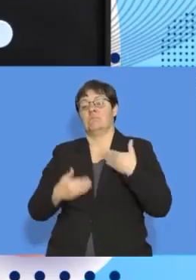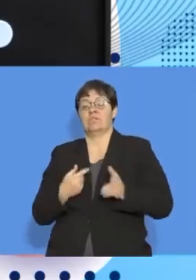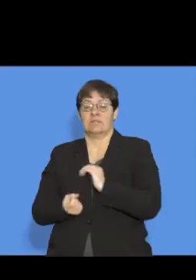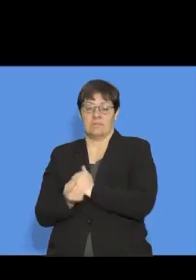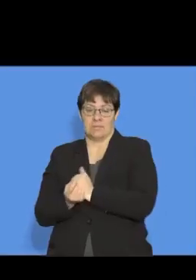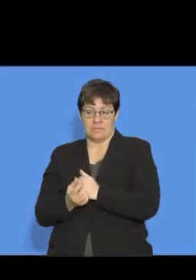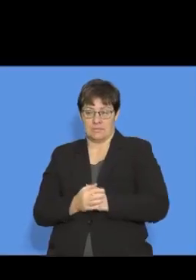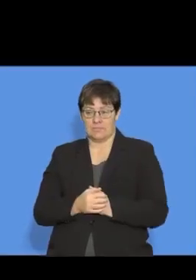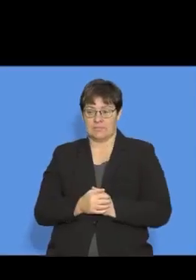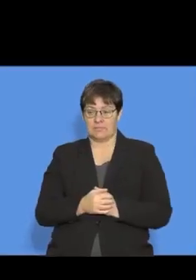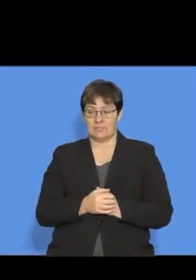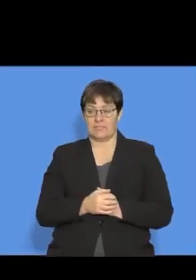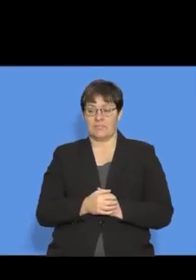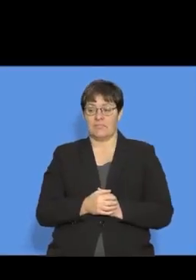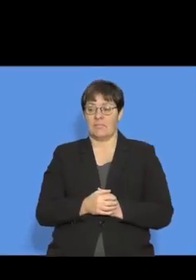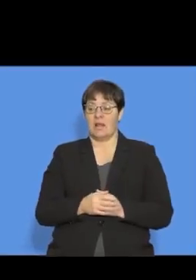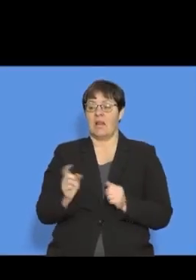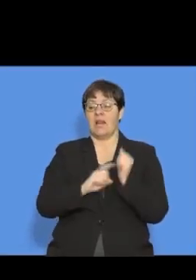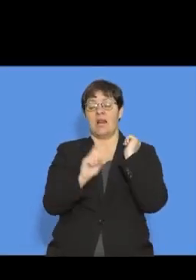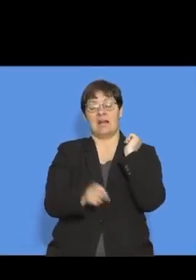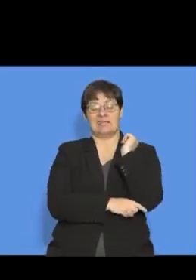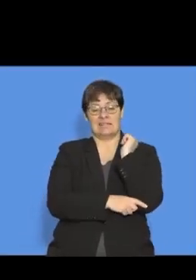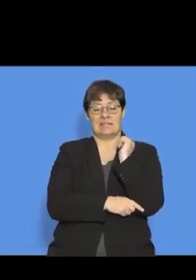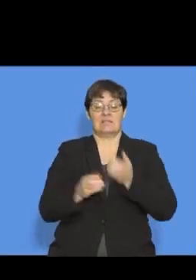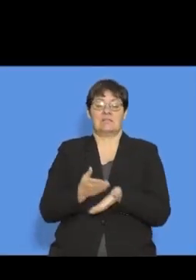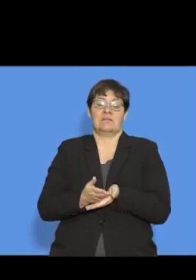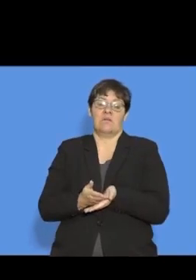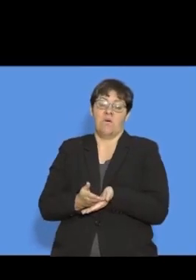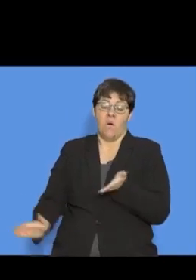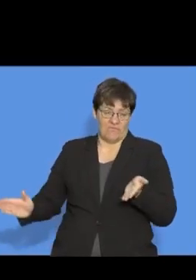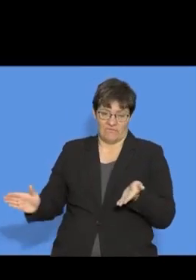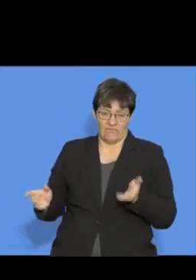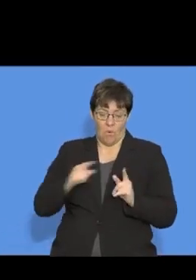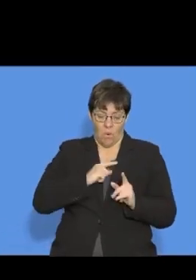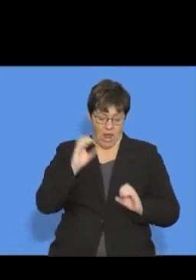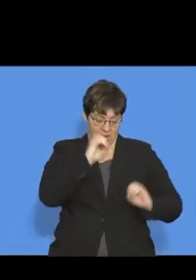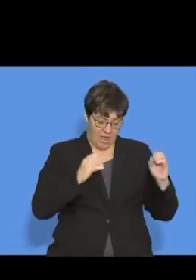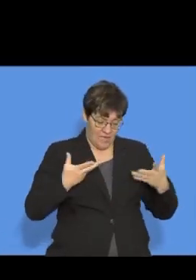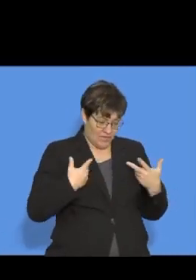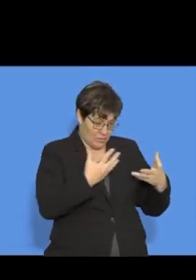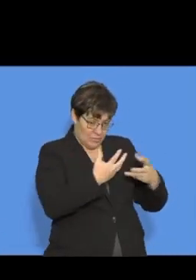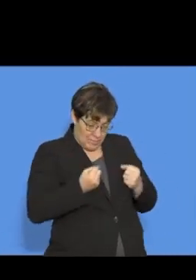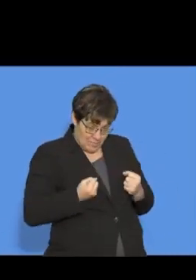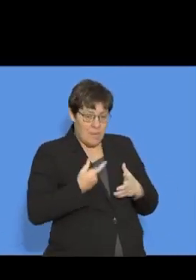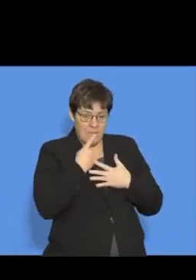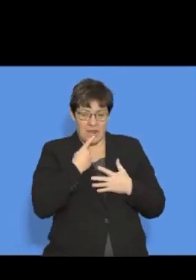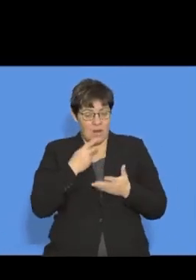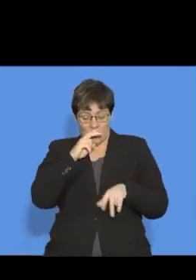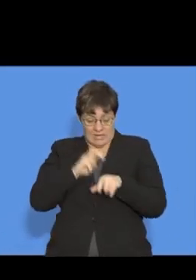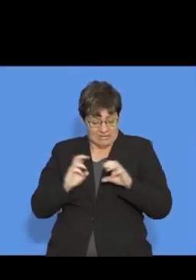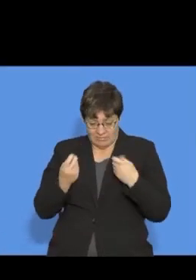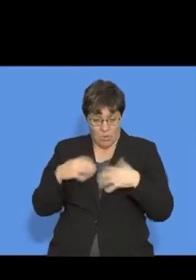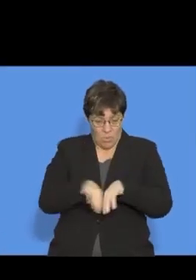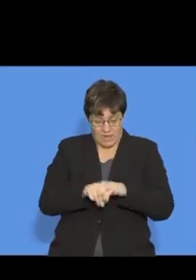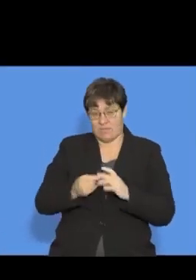occur. Right. And then finally, the process of releasing what is not needed by the body or egesting them.